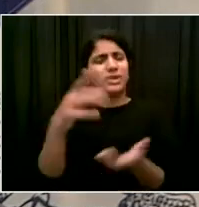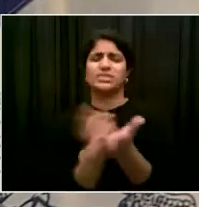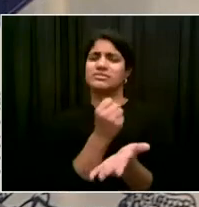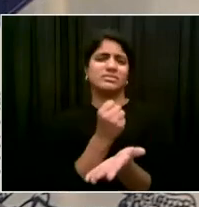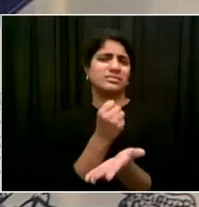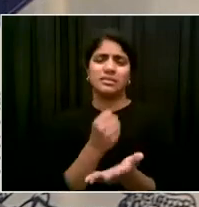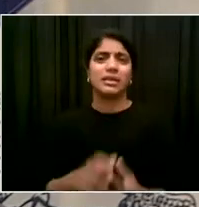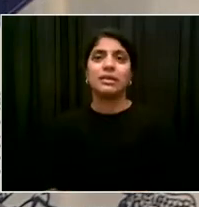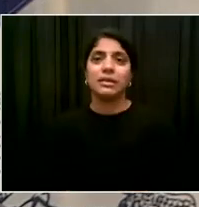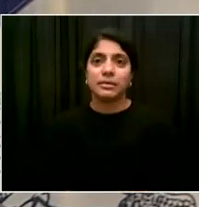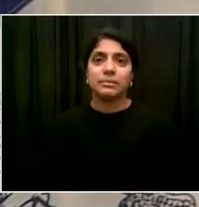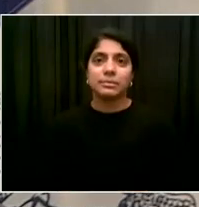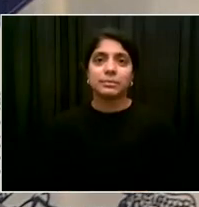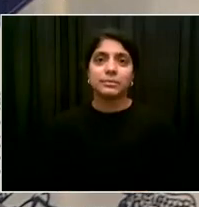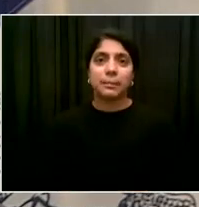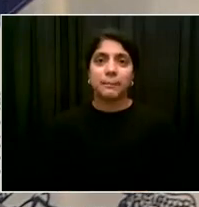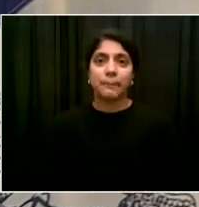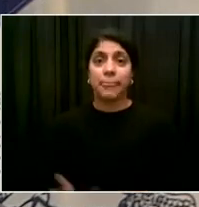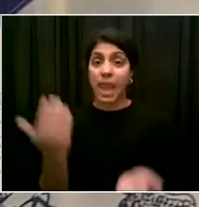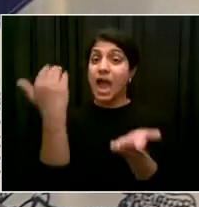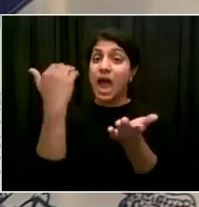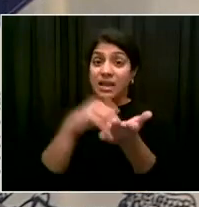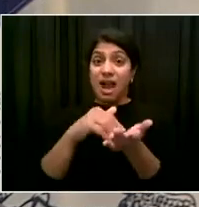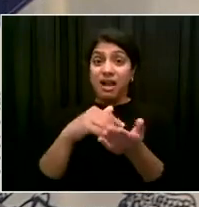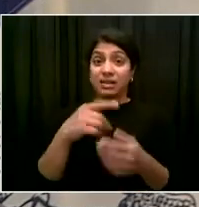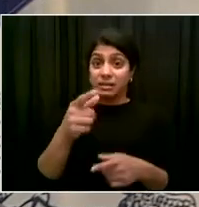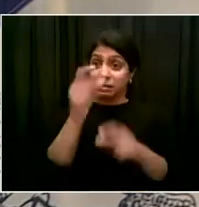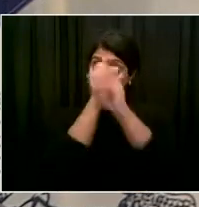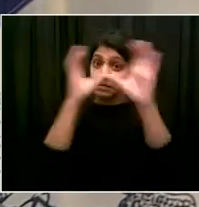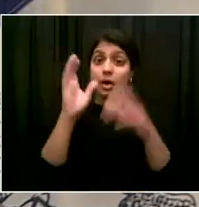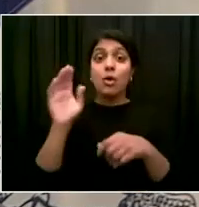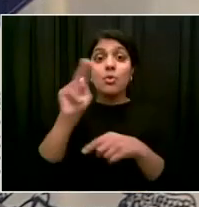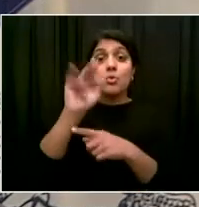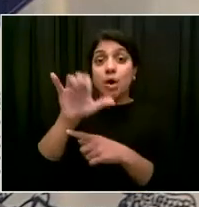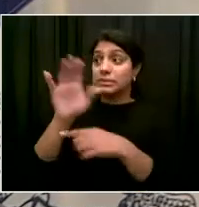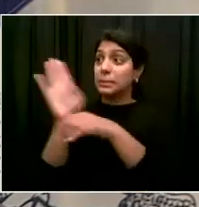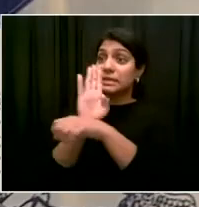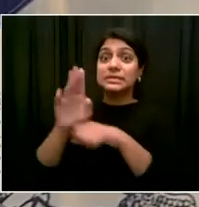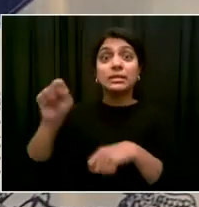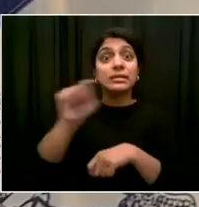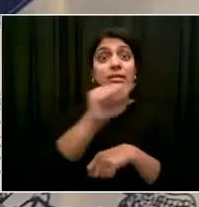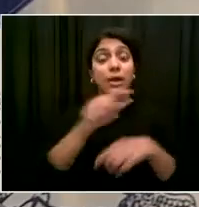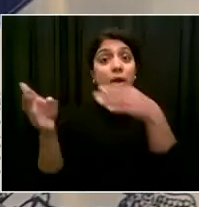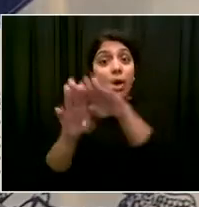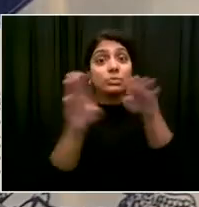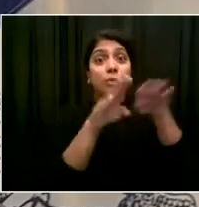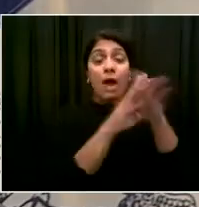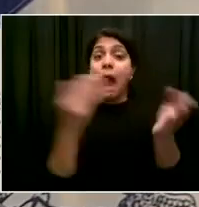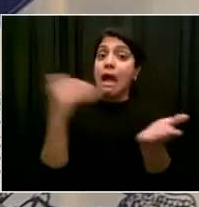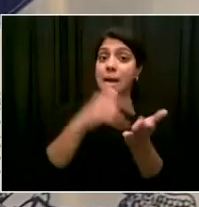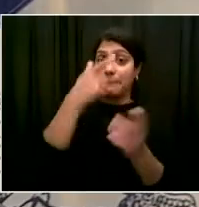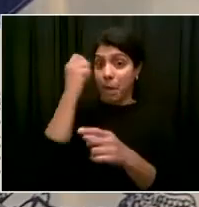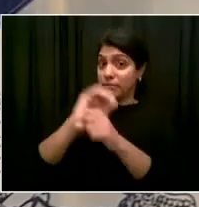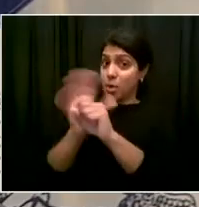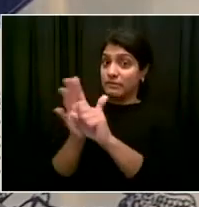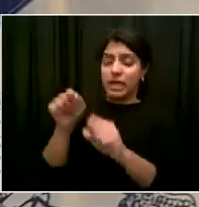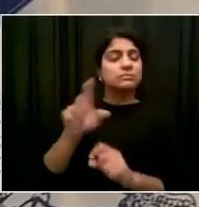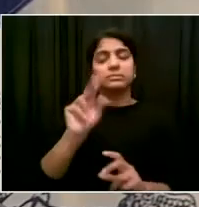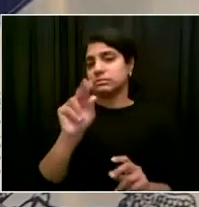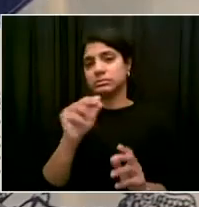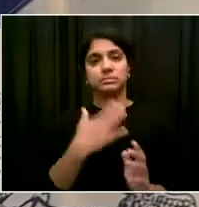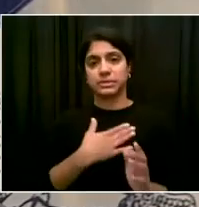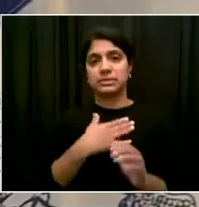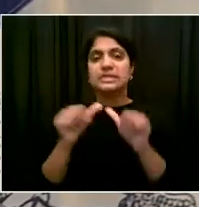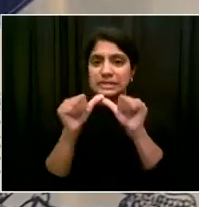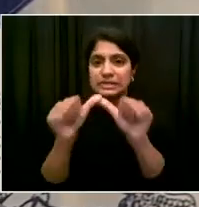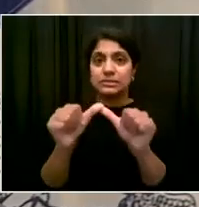were devastating. We can't go through it again. In this case, we weathered the storm because we were prepared with a high level of